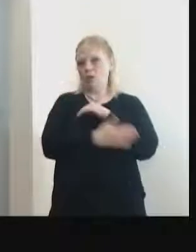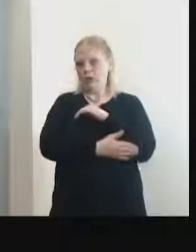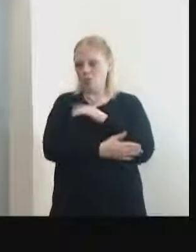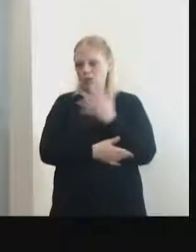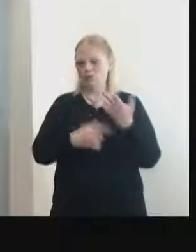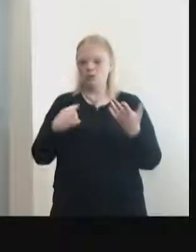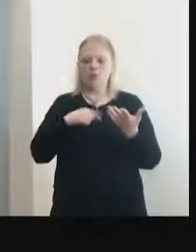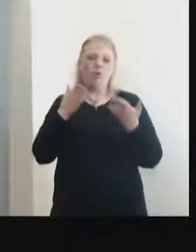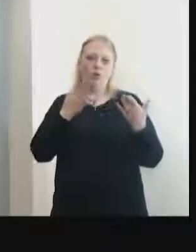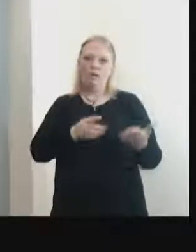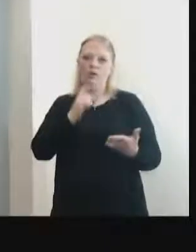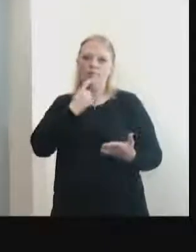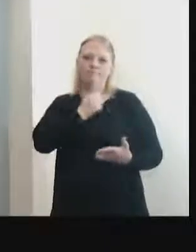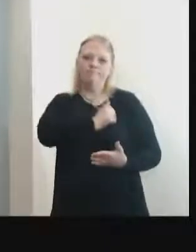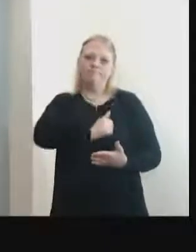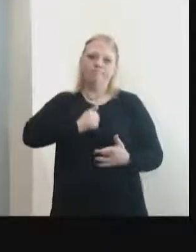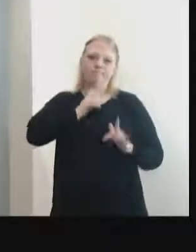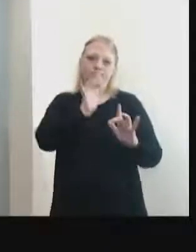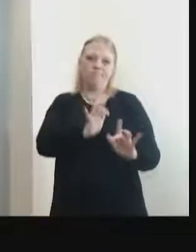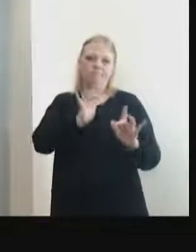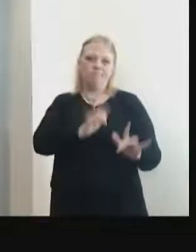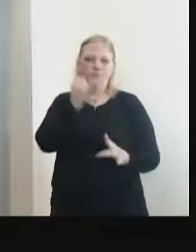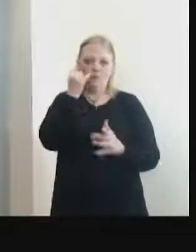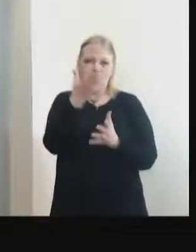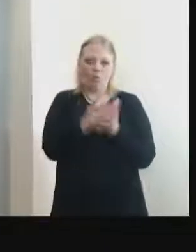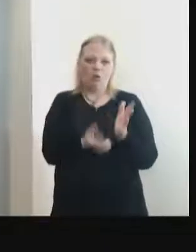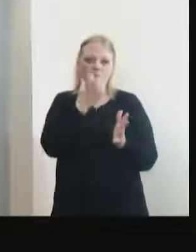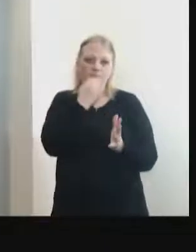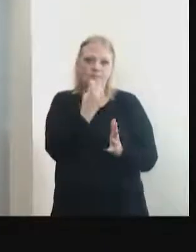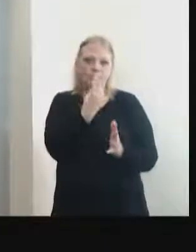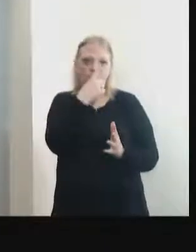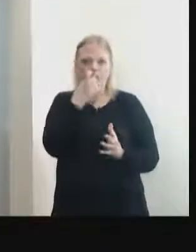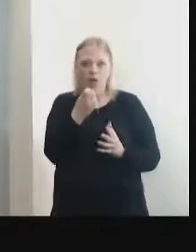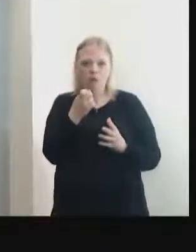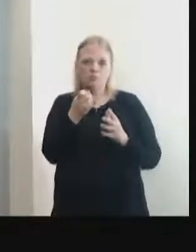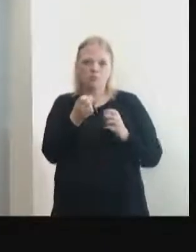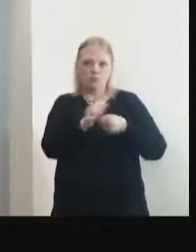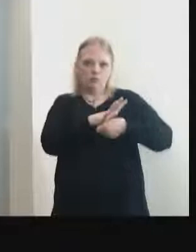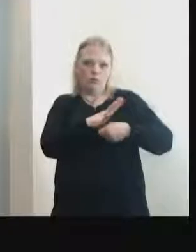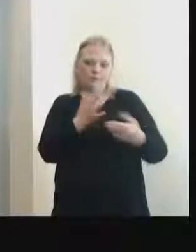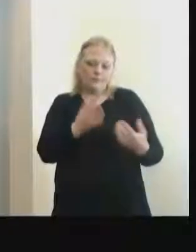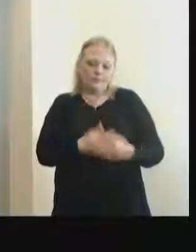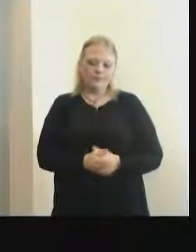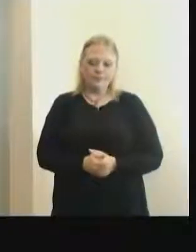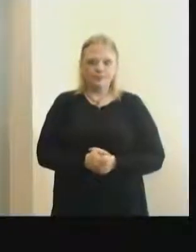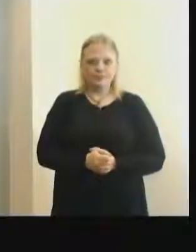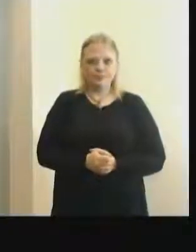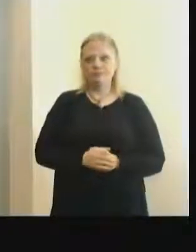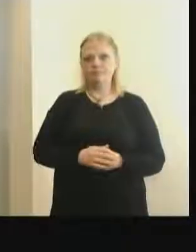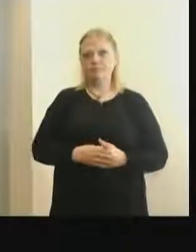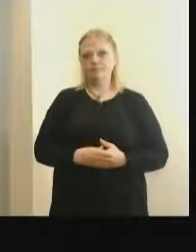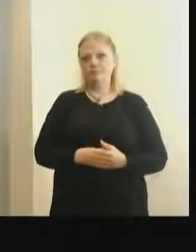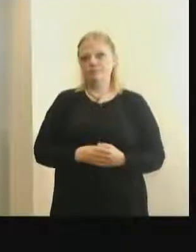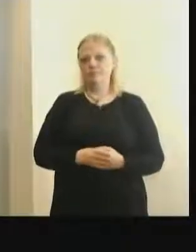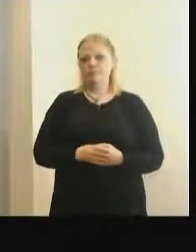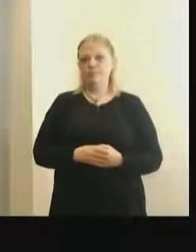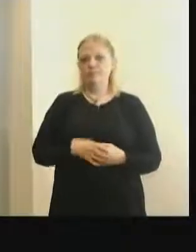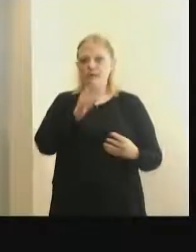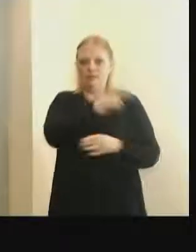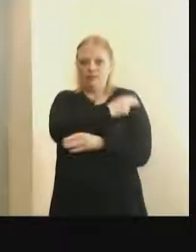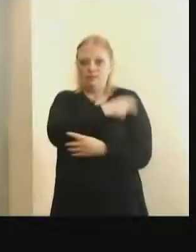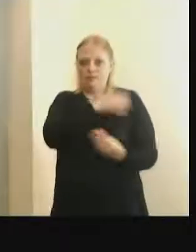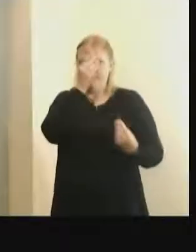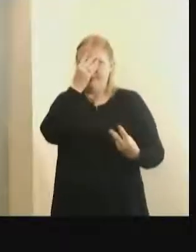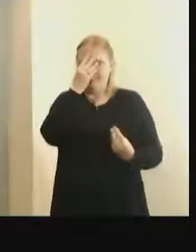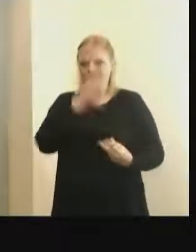we do offer our deepest condolences to those who've lost a loved one as a result of COVID-19. Erie County hospitalization